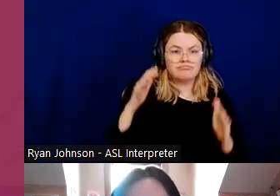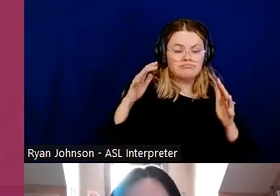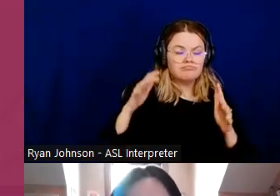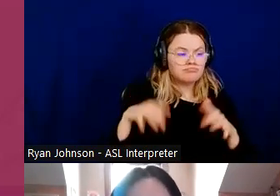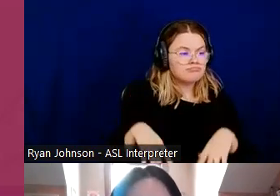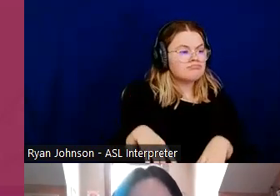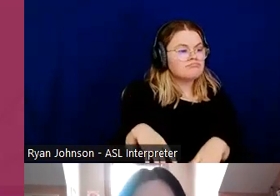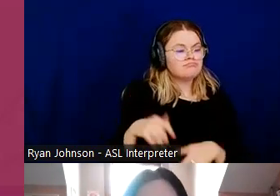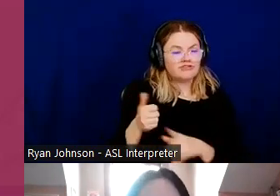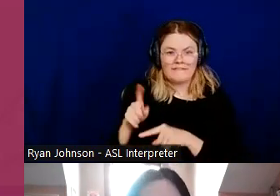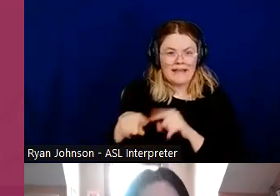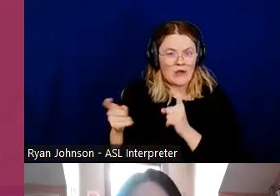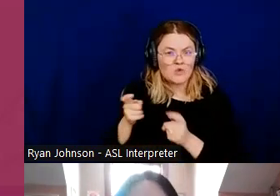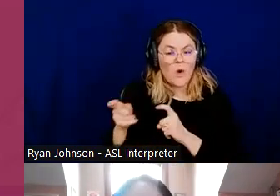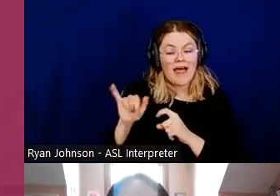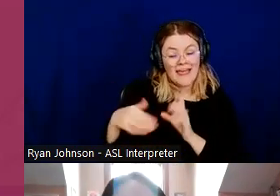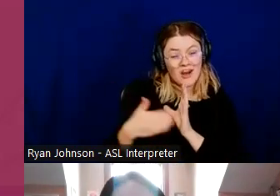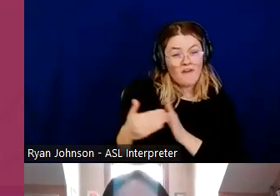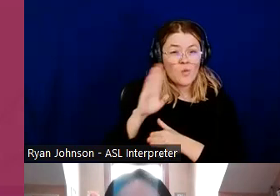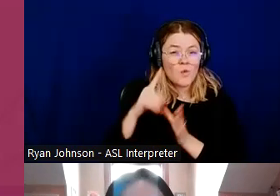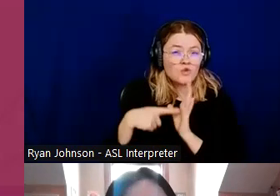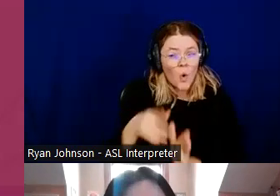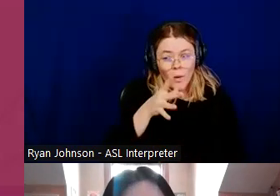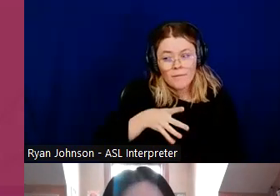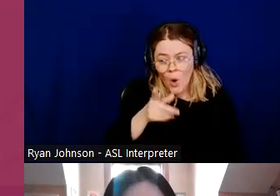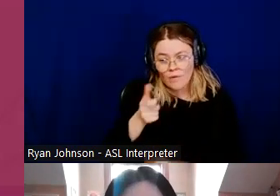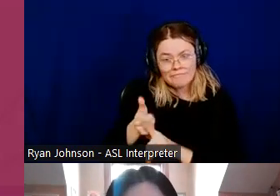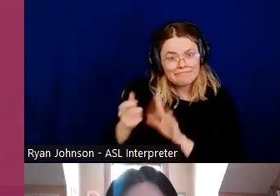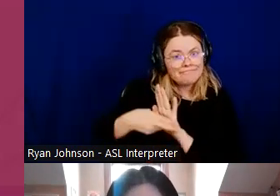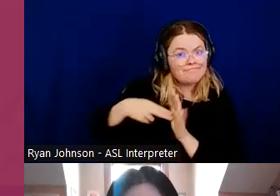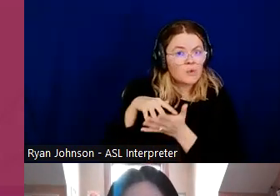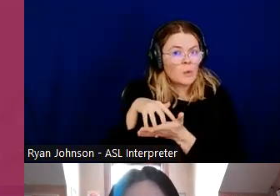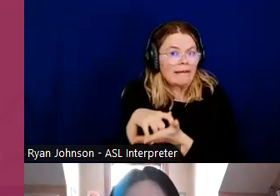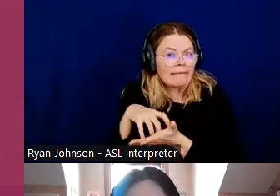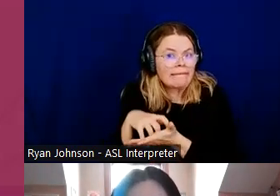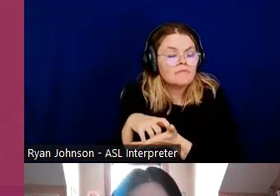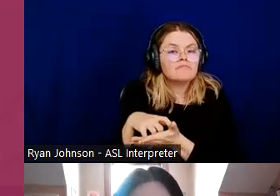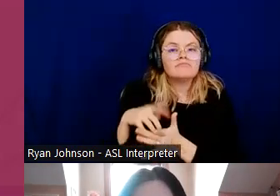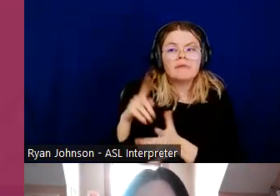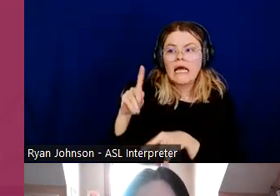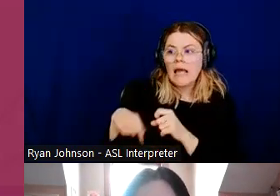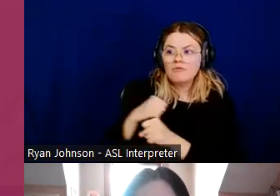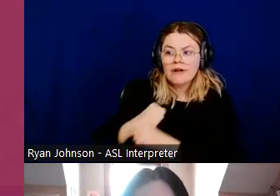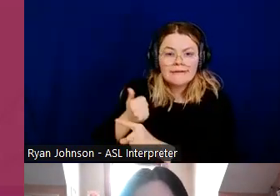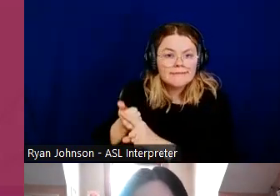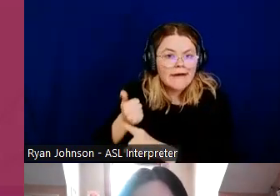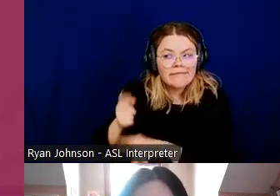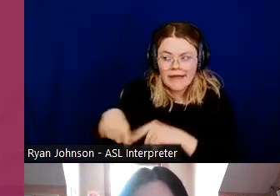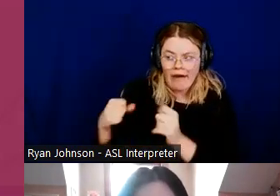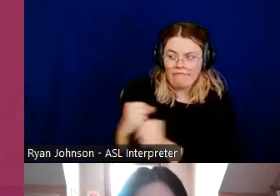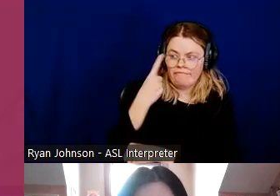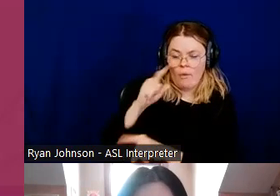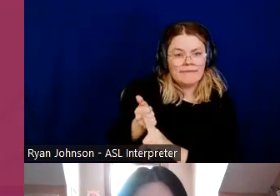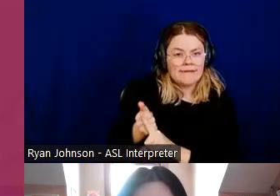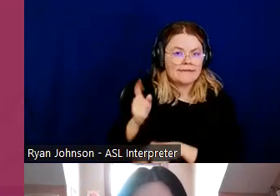showcases women who are weak and fragile and unable to speak up or fight for themselves. And these